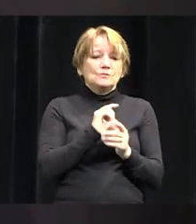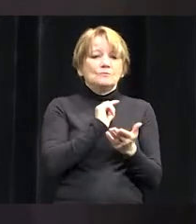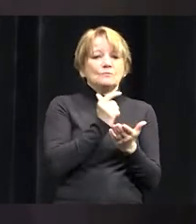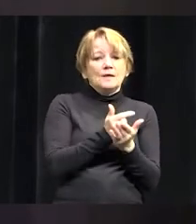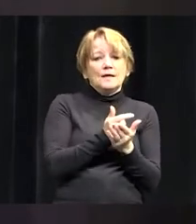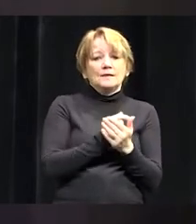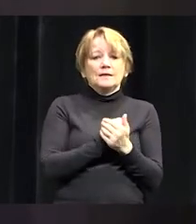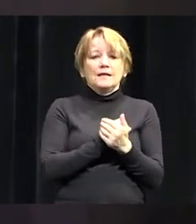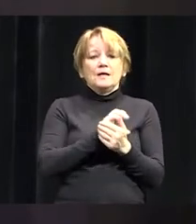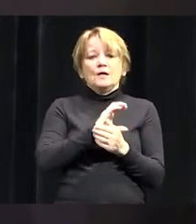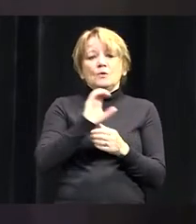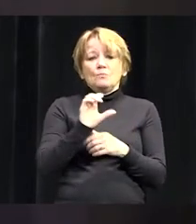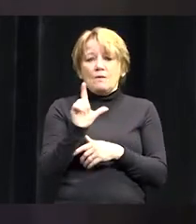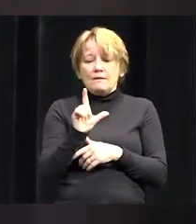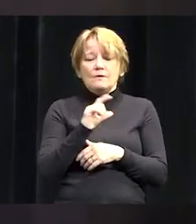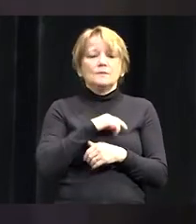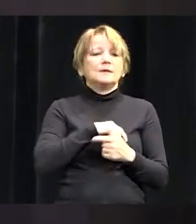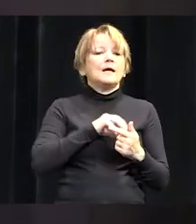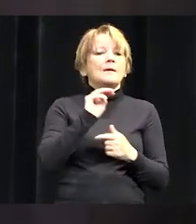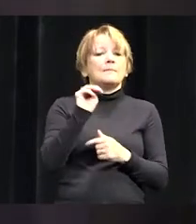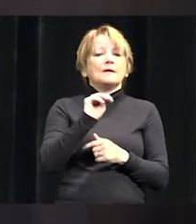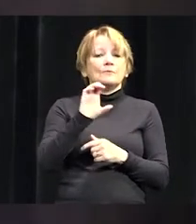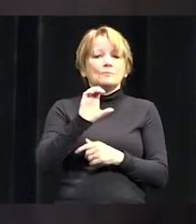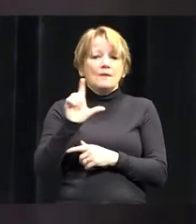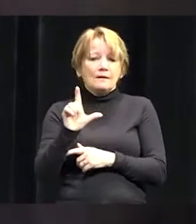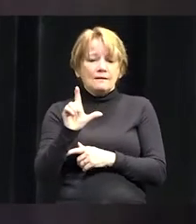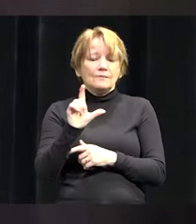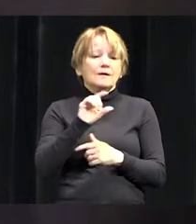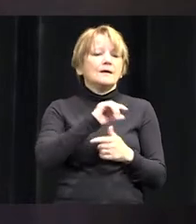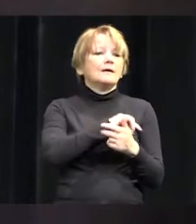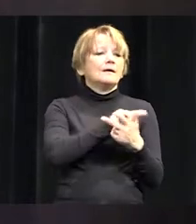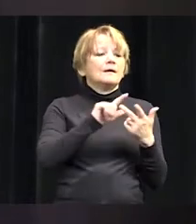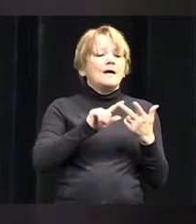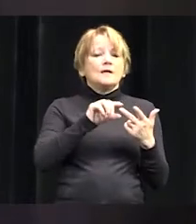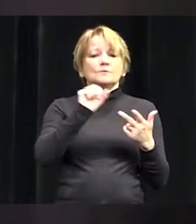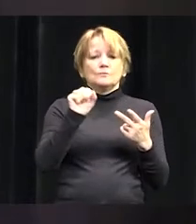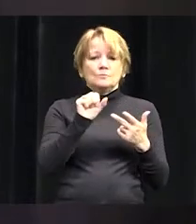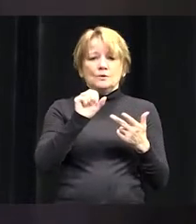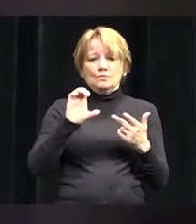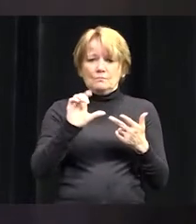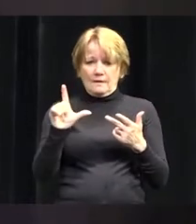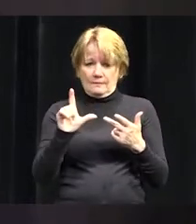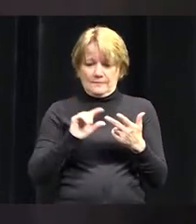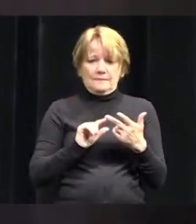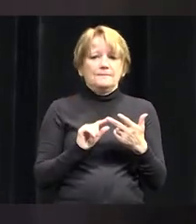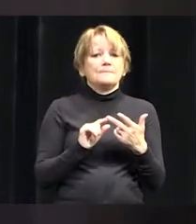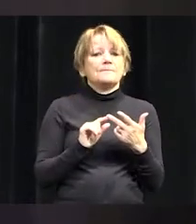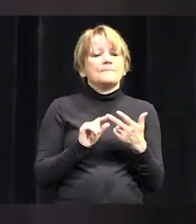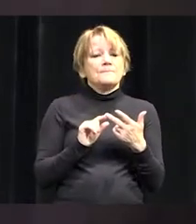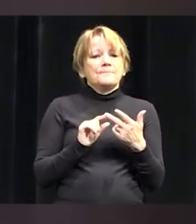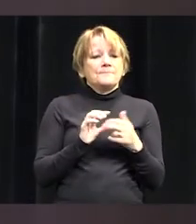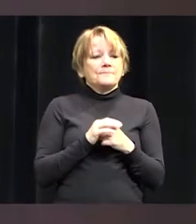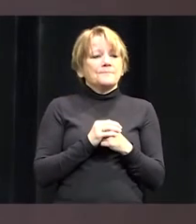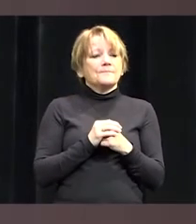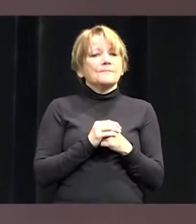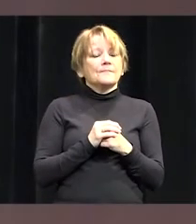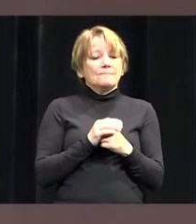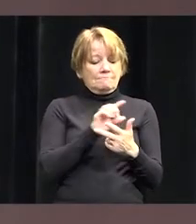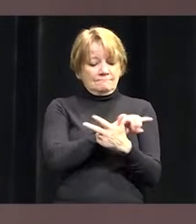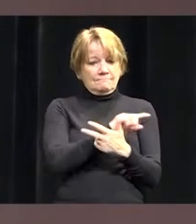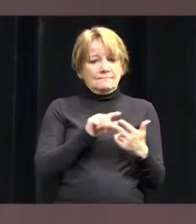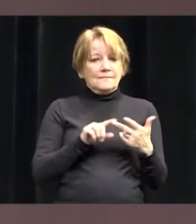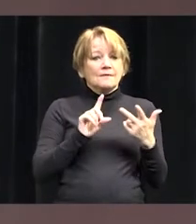students may graduate laude magna laude and summa laude